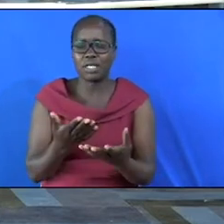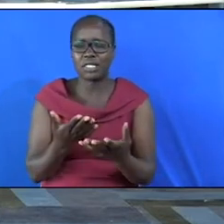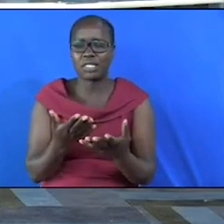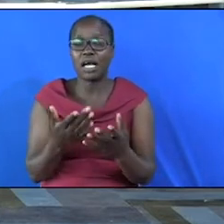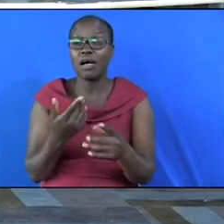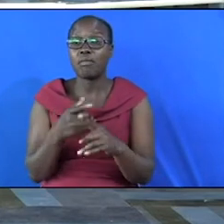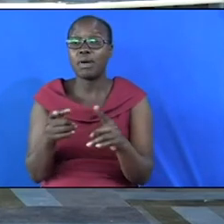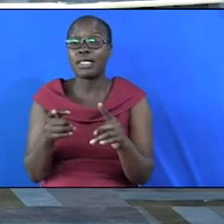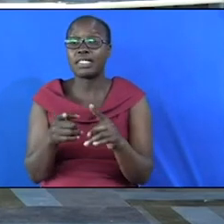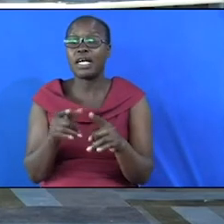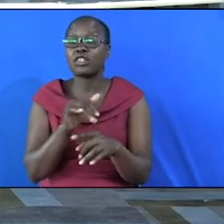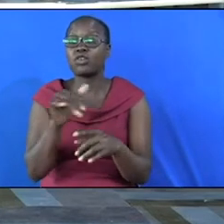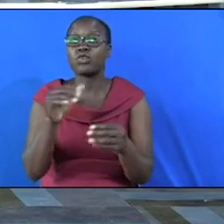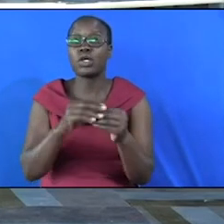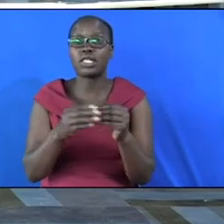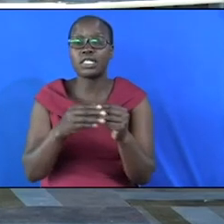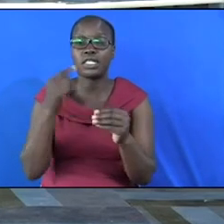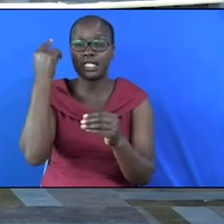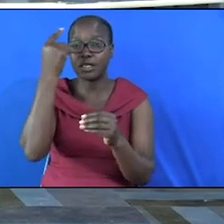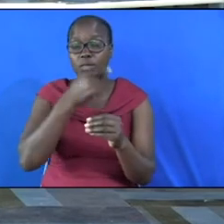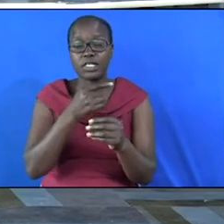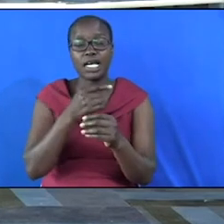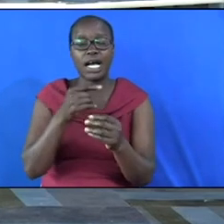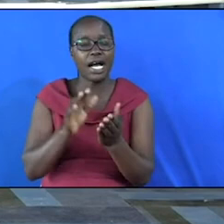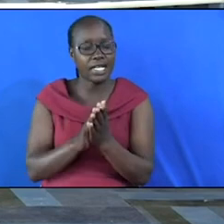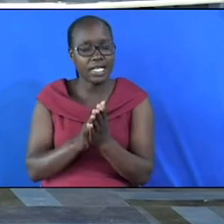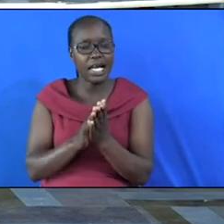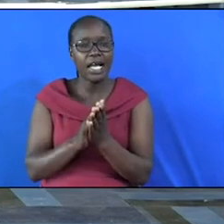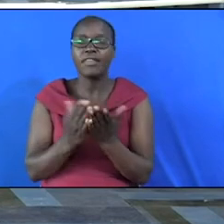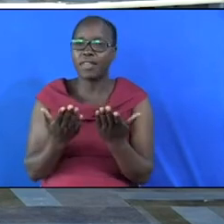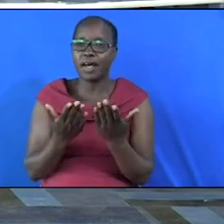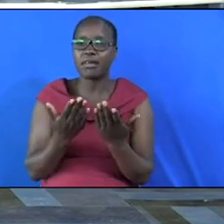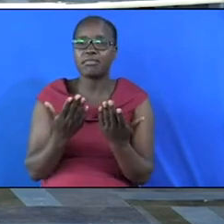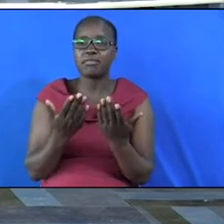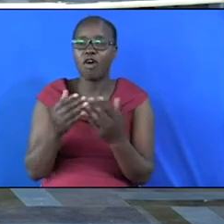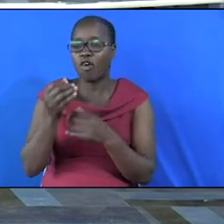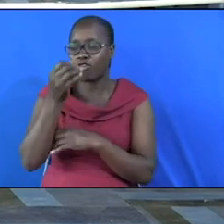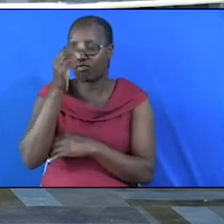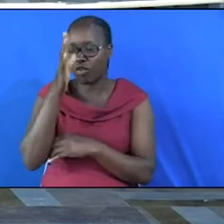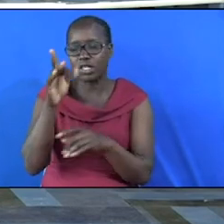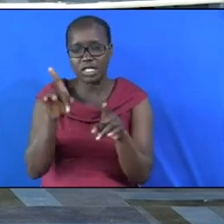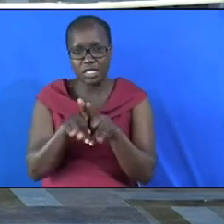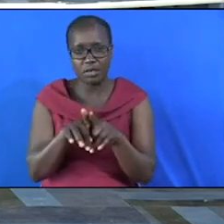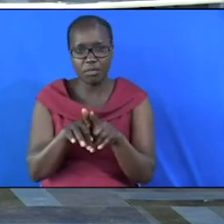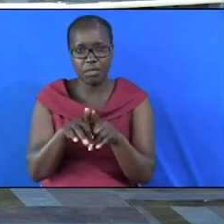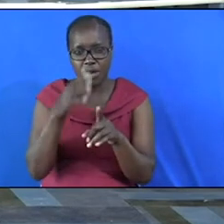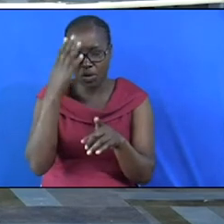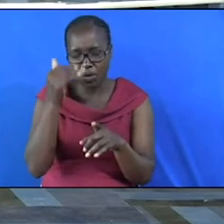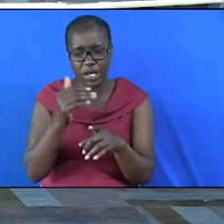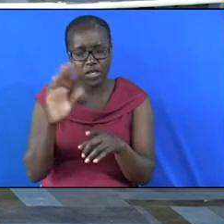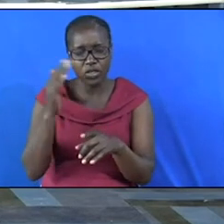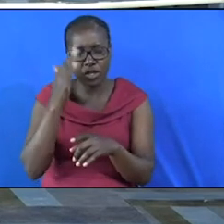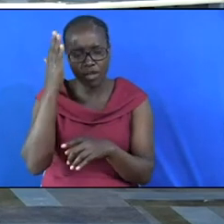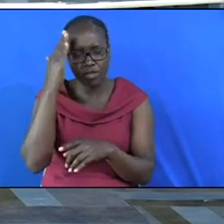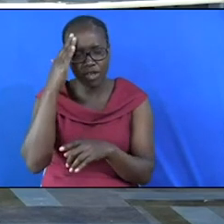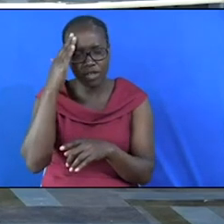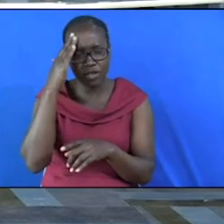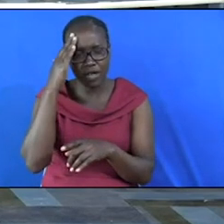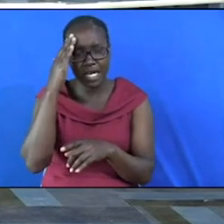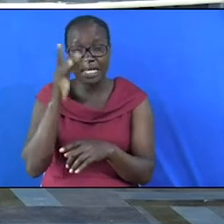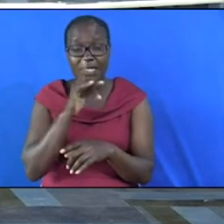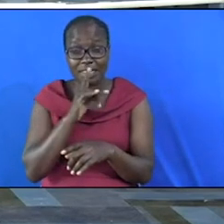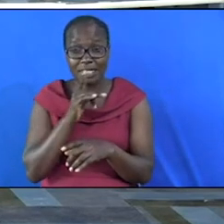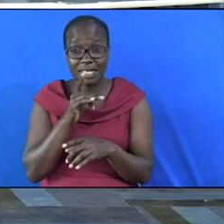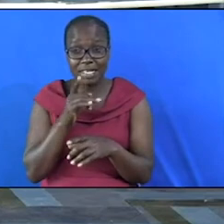but as those who are created in the image and likeness of God. Are we together? Because you never know their